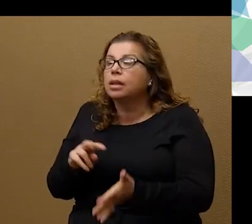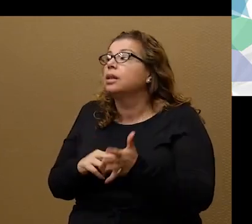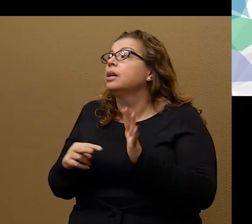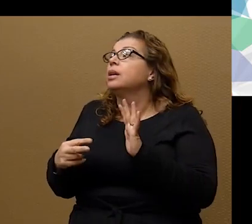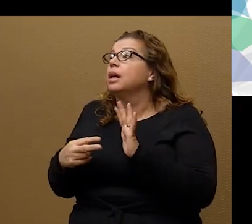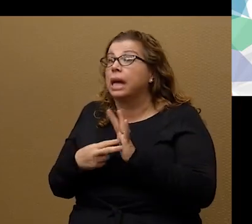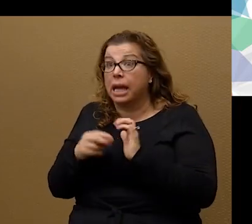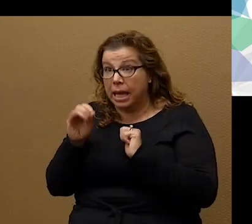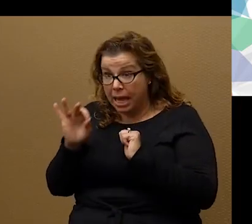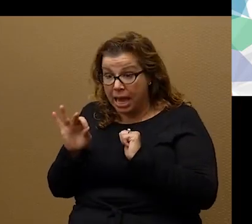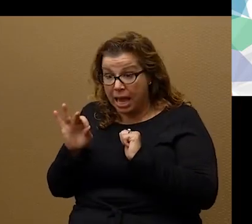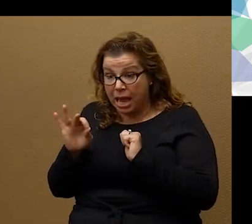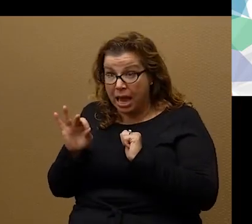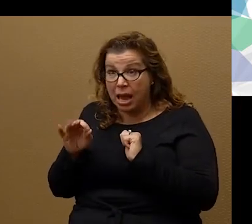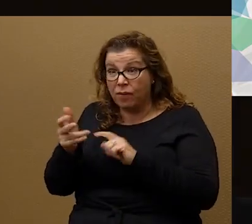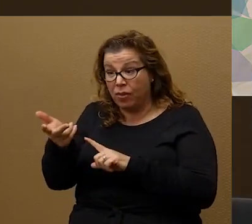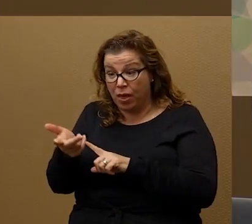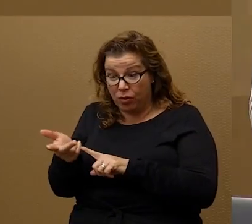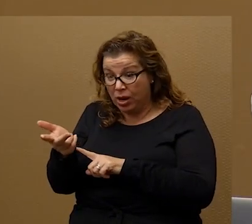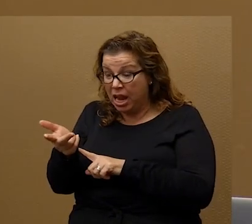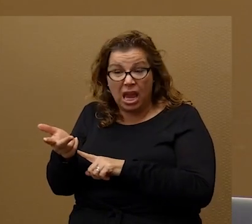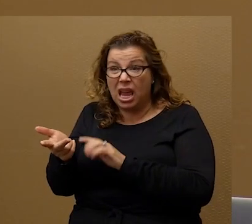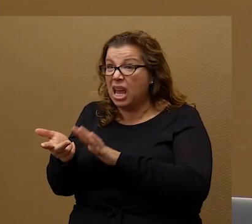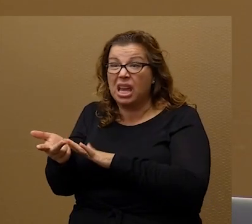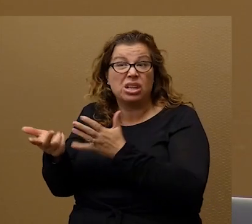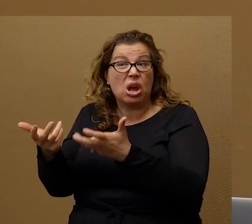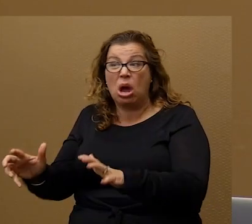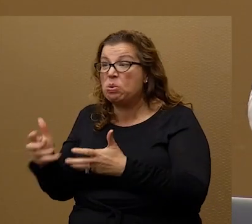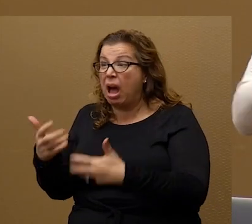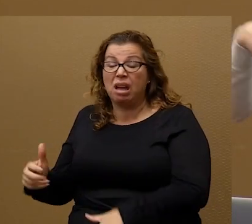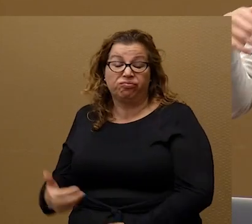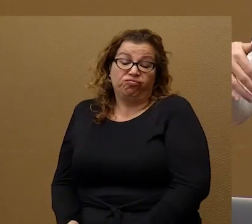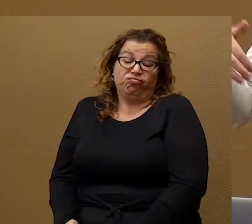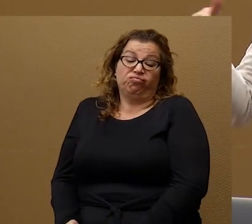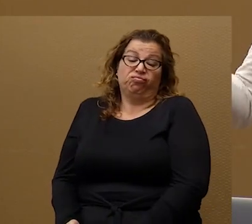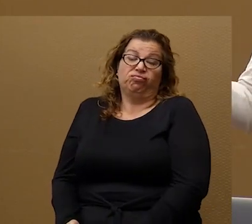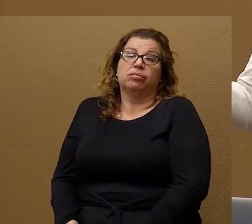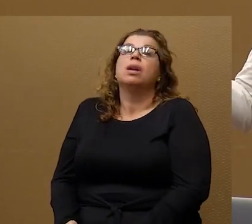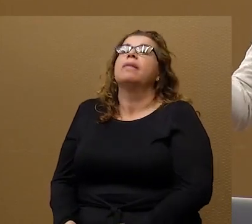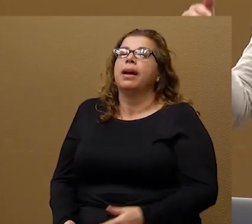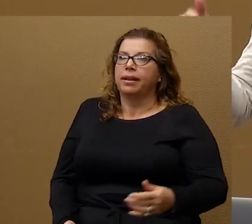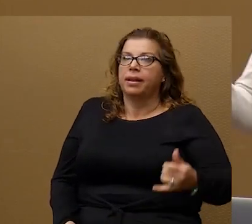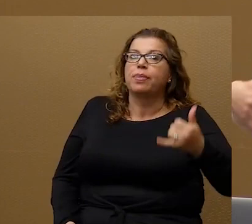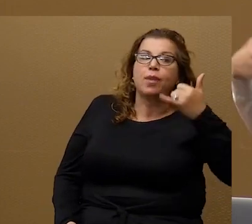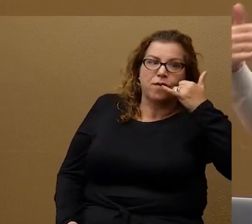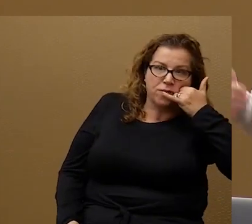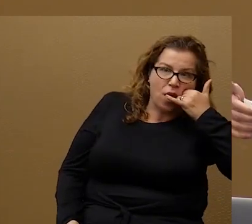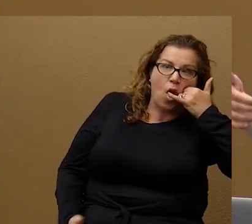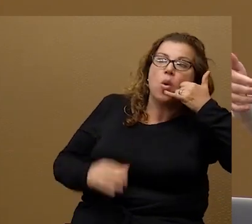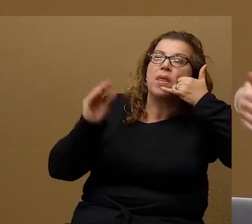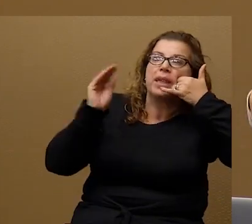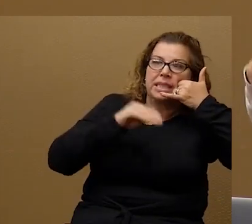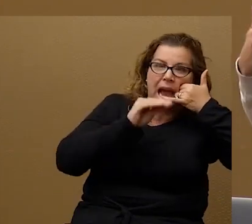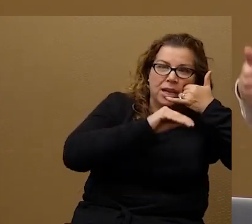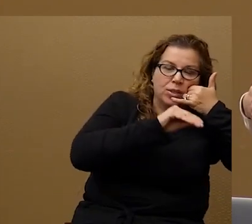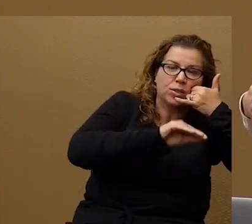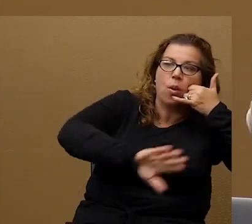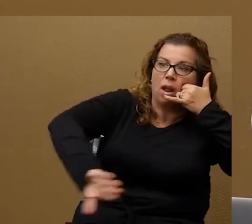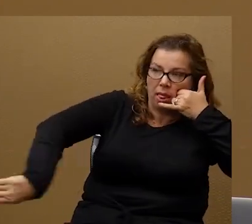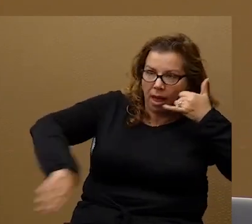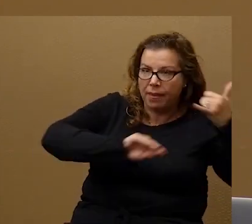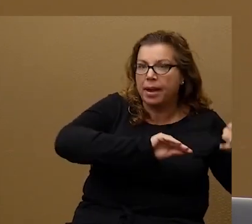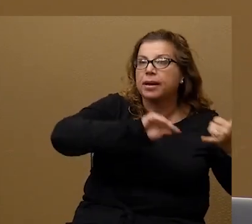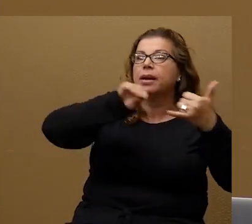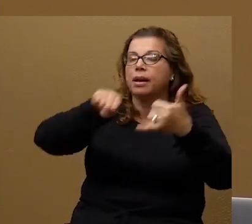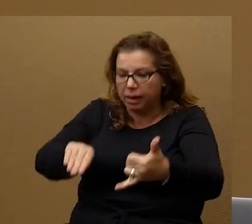could then put out back the phone and the dinosaur and then a couple other items and continue to go through and